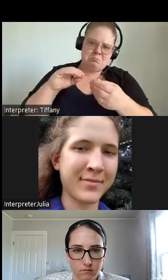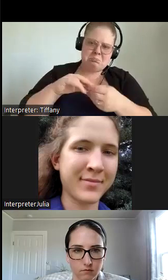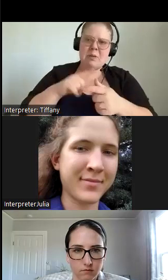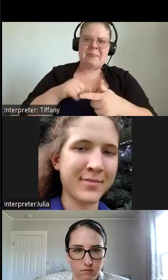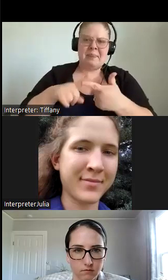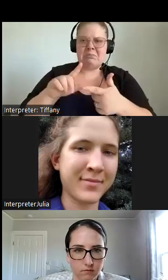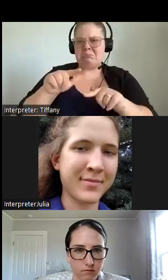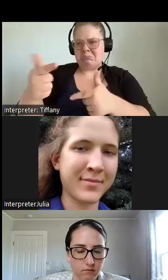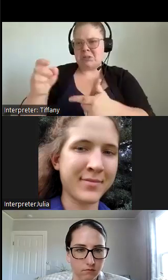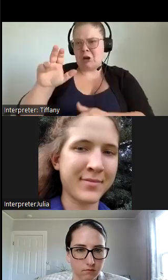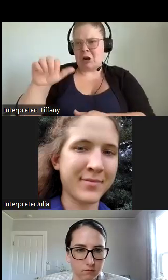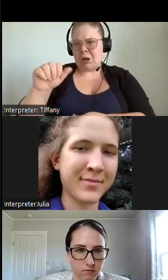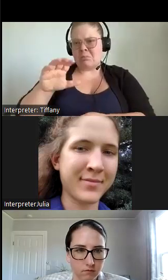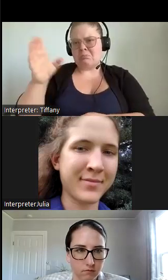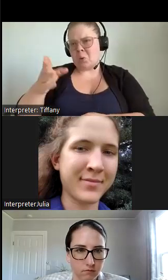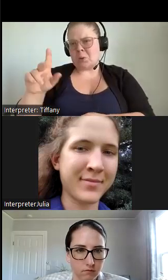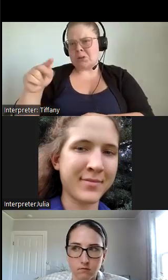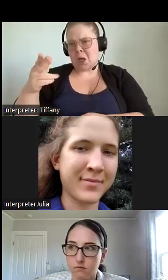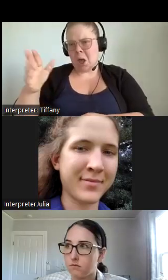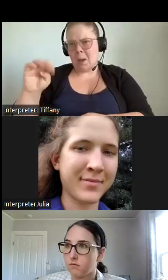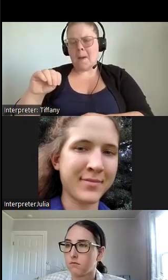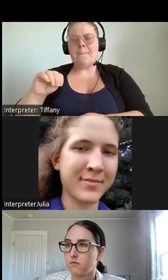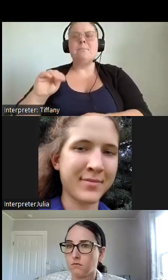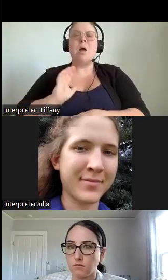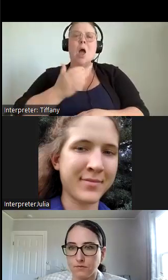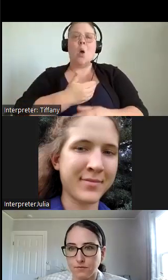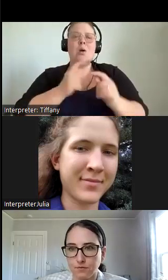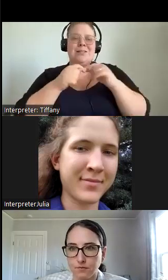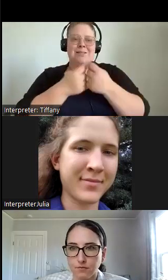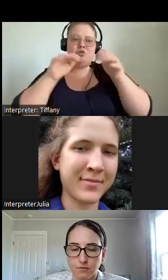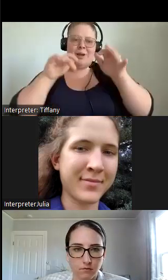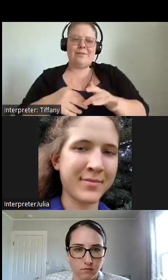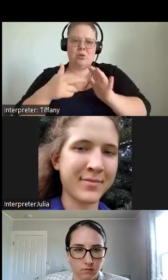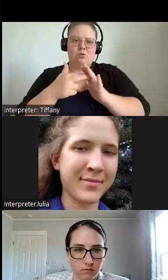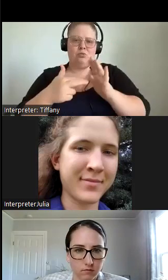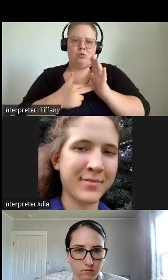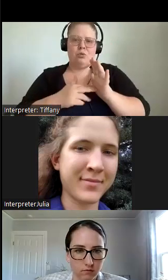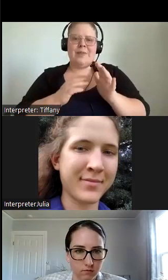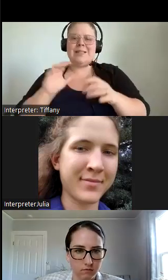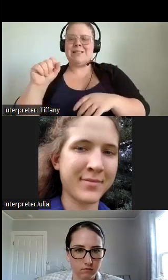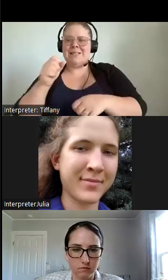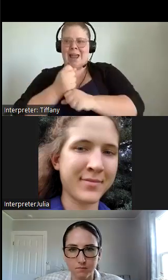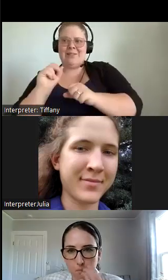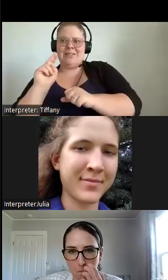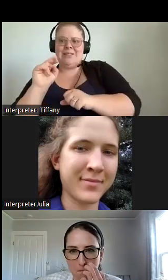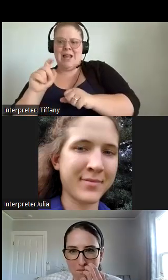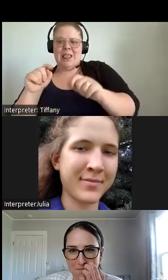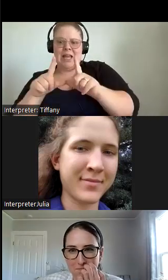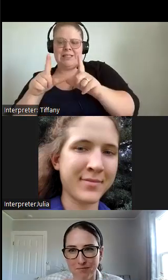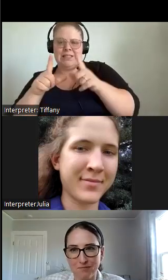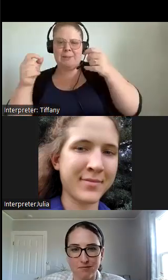want to add anything. So our rule drafting team, our safety net licensing managers that you see presenting